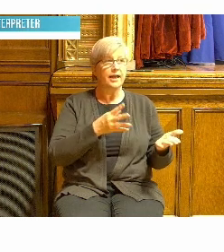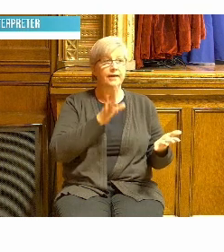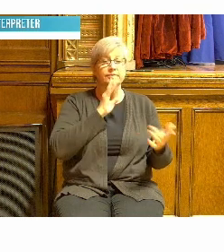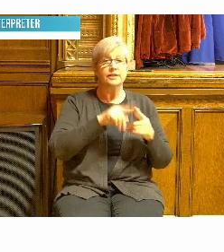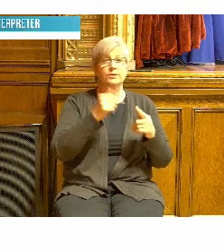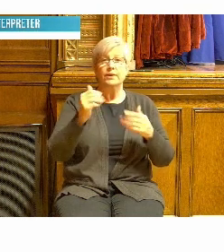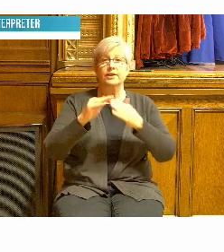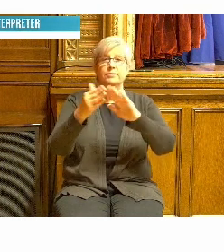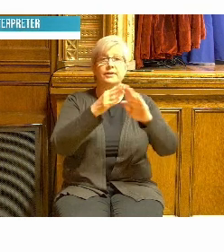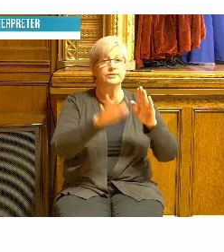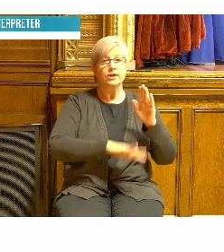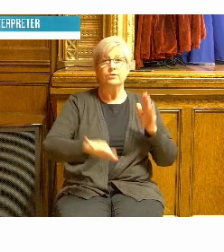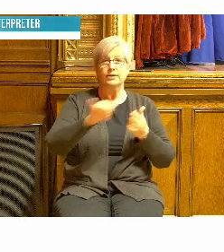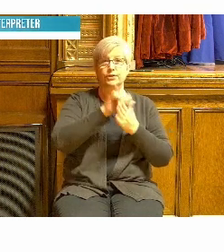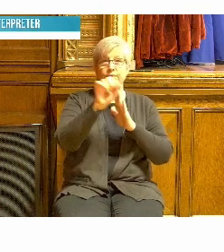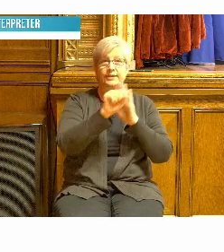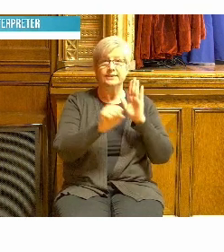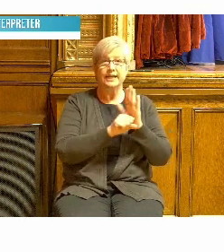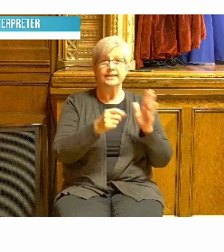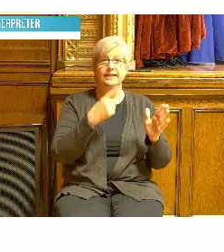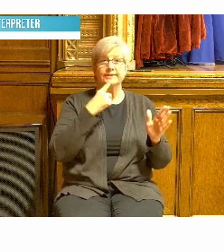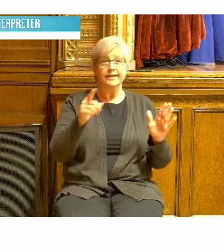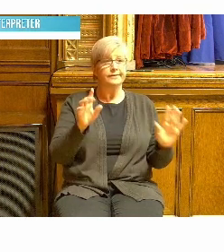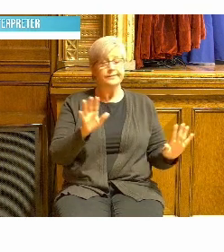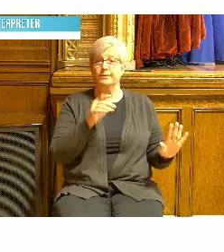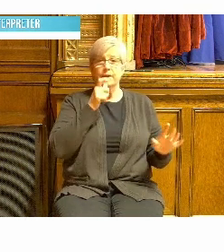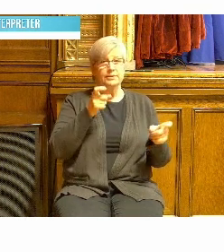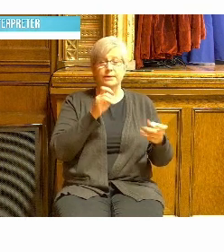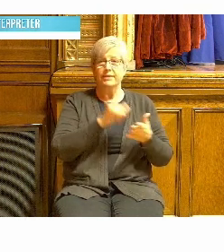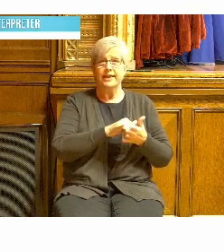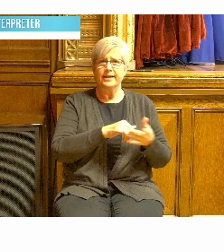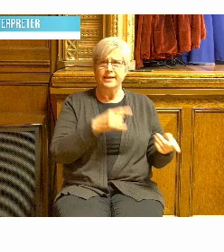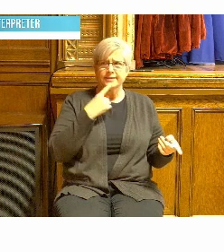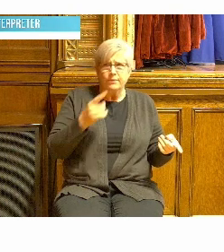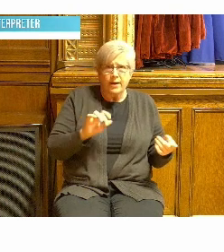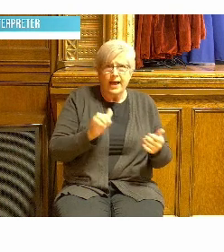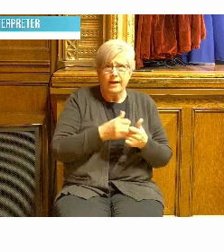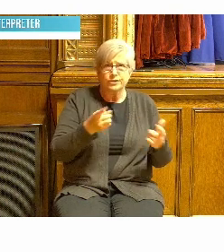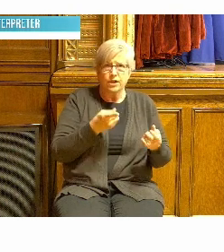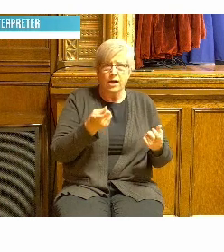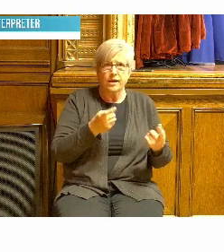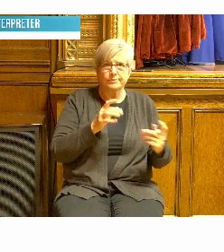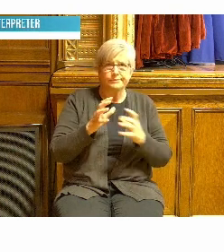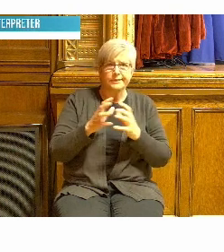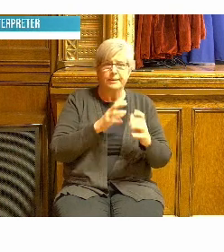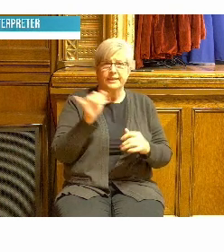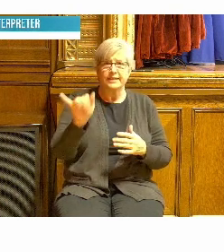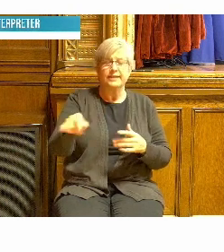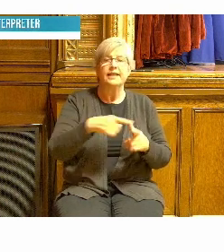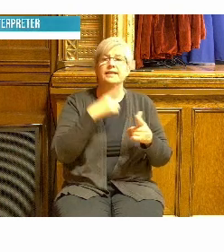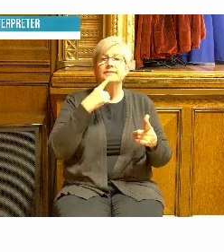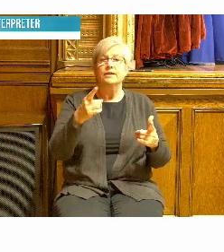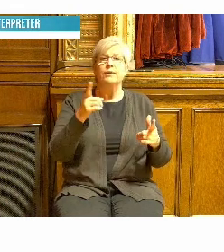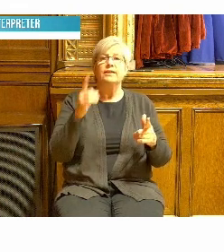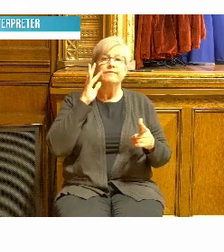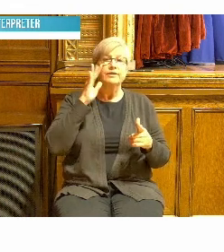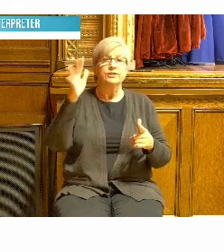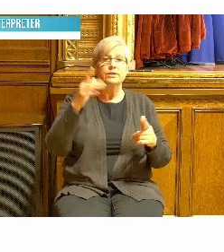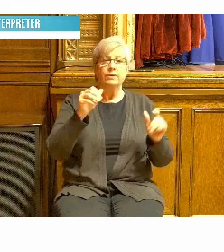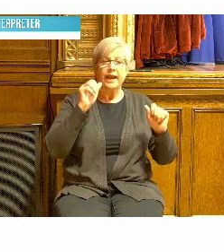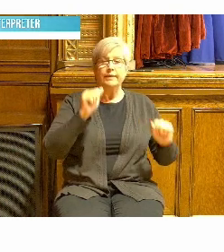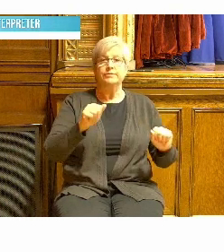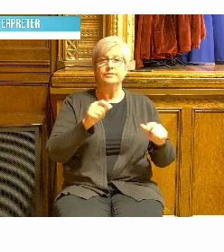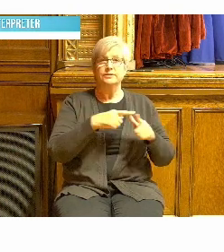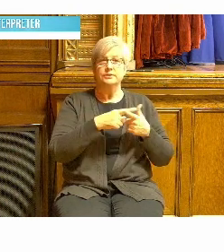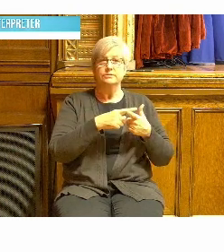other communities across New York State. They say, brother, we don't deal with that. I said, well, how did y'all push back against it? They said, well, eventually we were able to